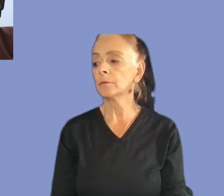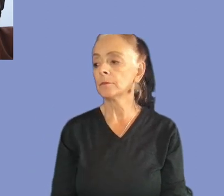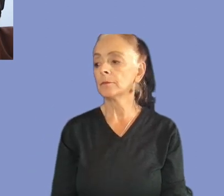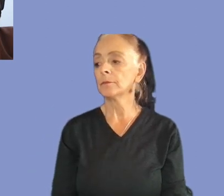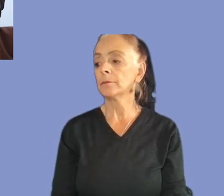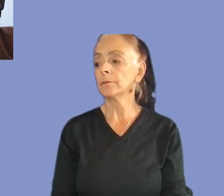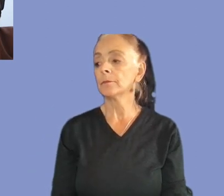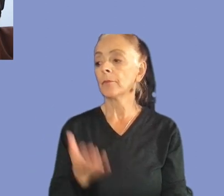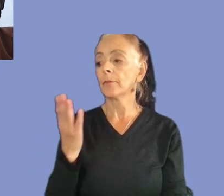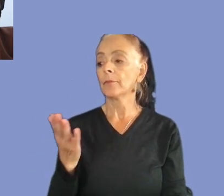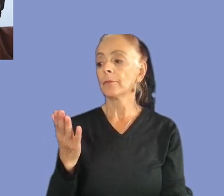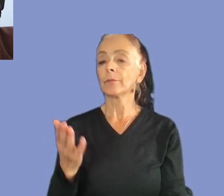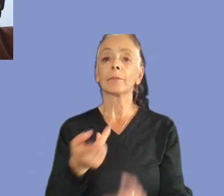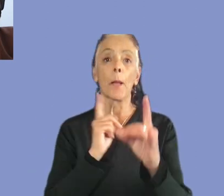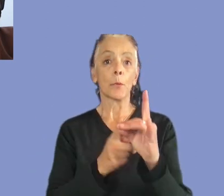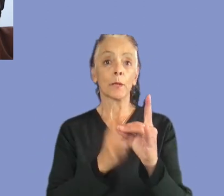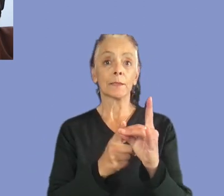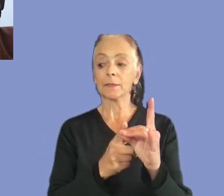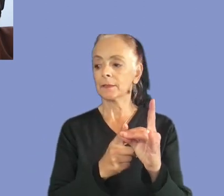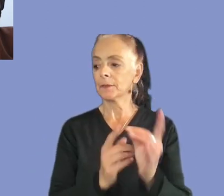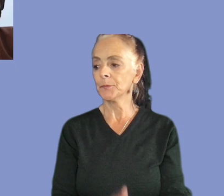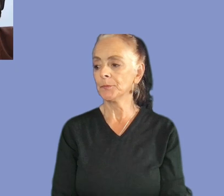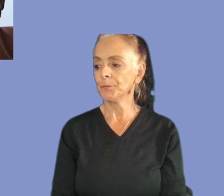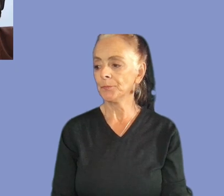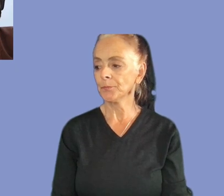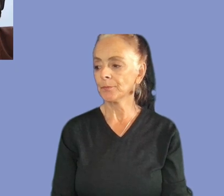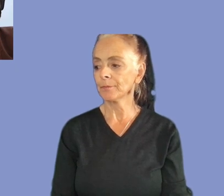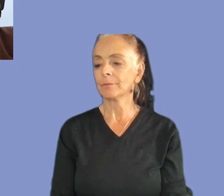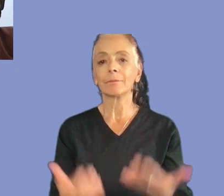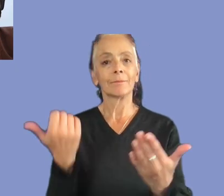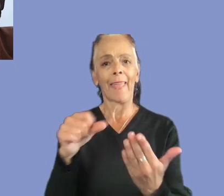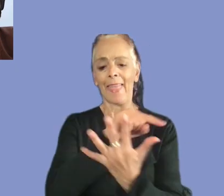And this person is a Buddhist. Now, any